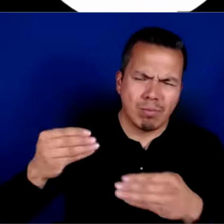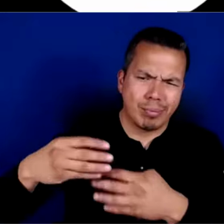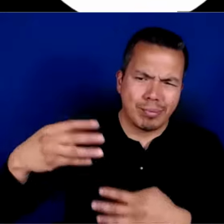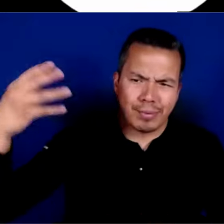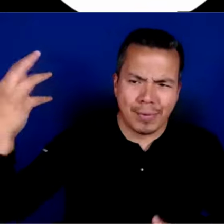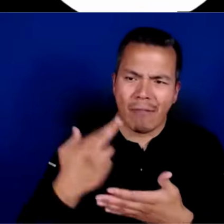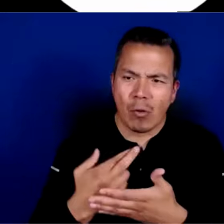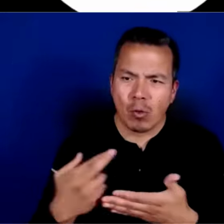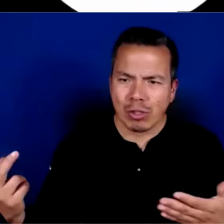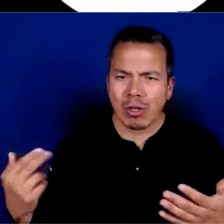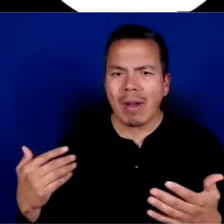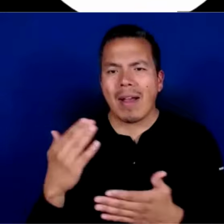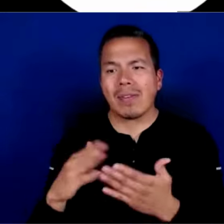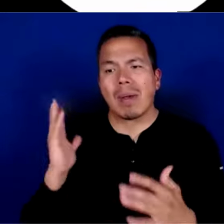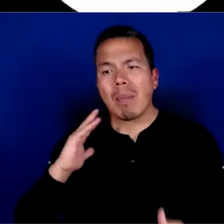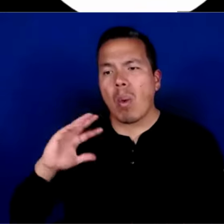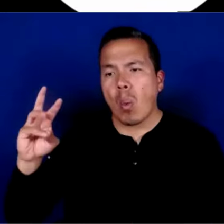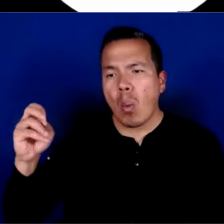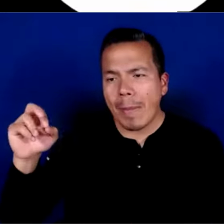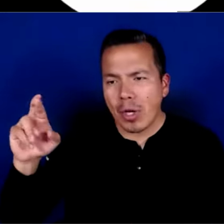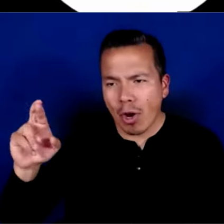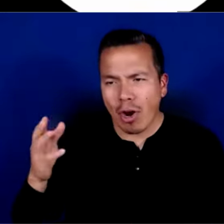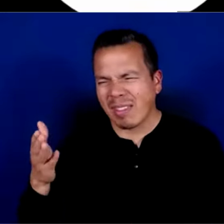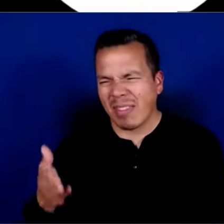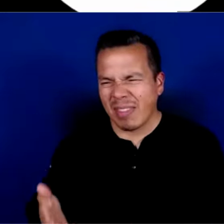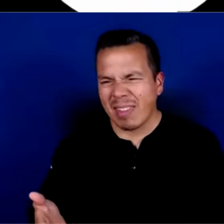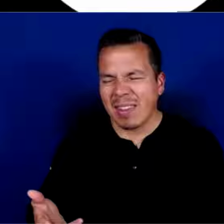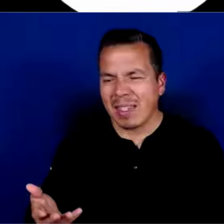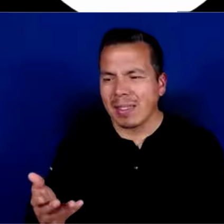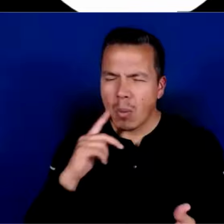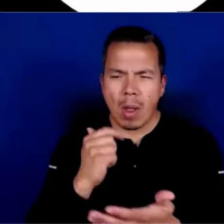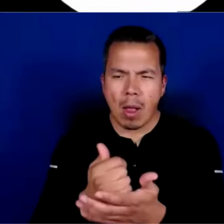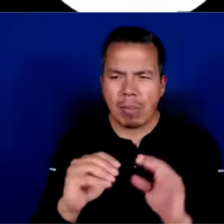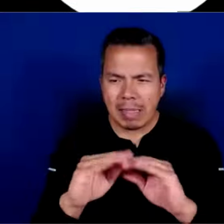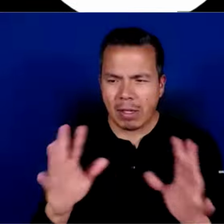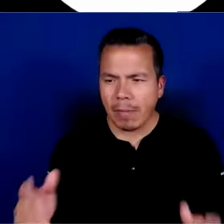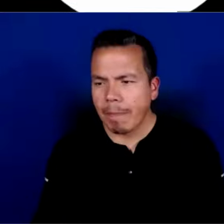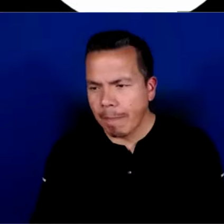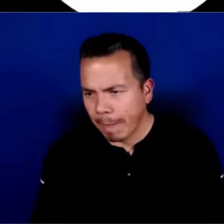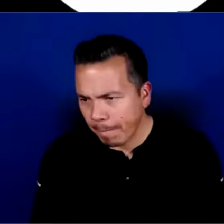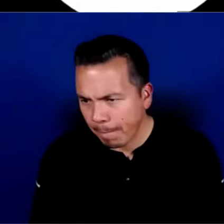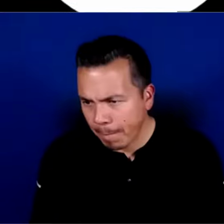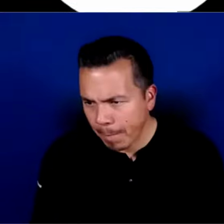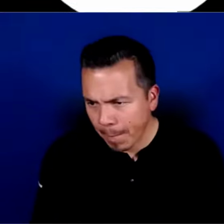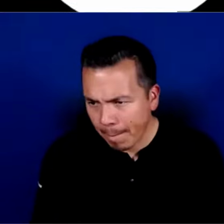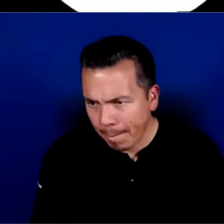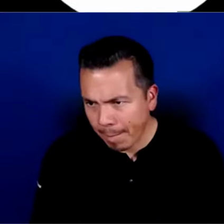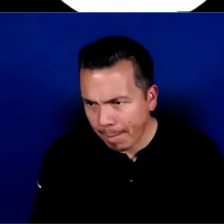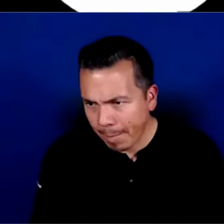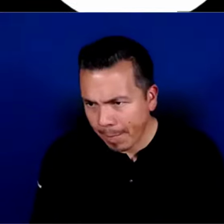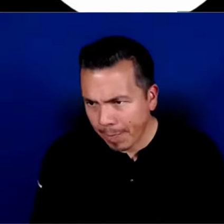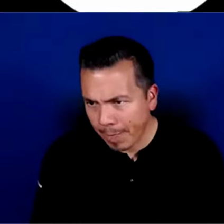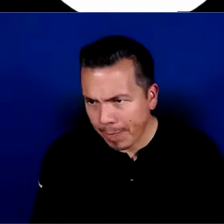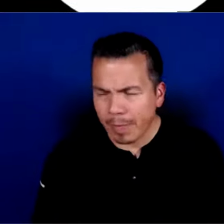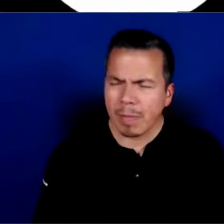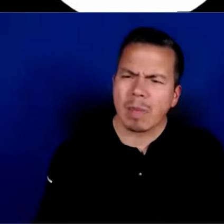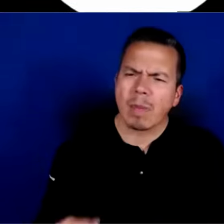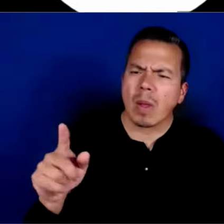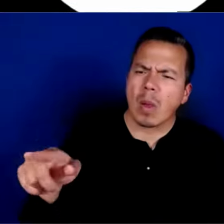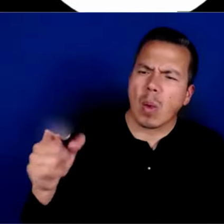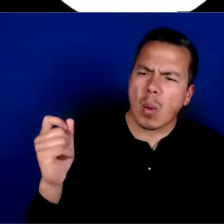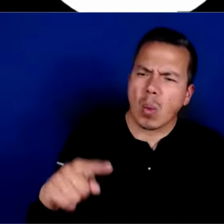There's archive webinars, all kinds of things. So that'll really help on that. And someone's saying, isn't an individual on SSI